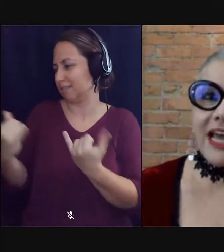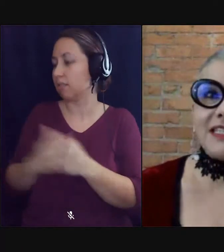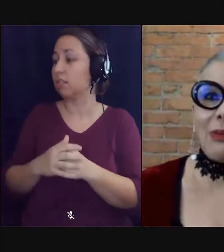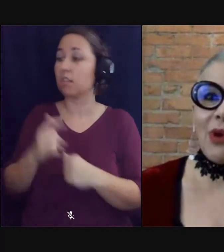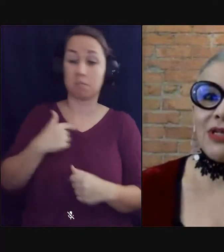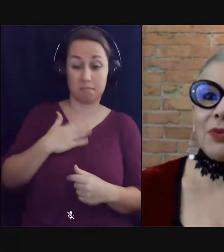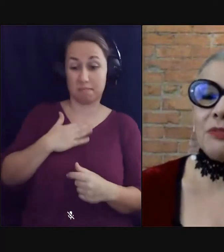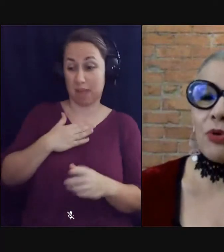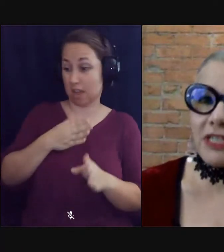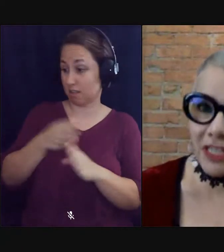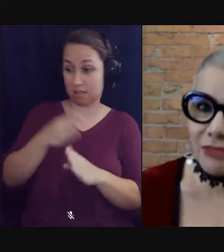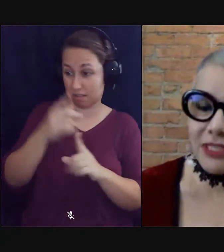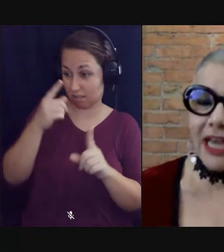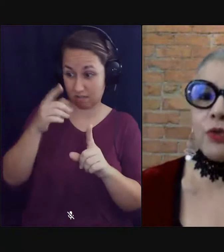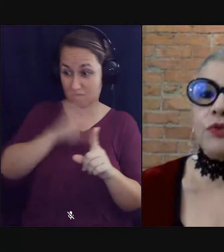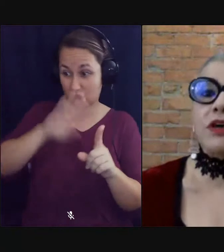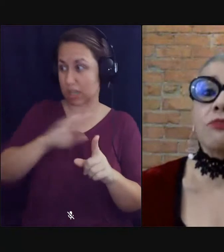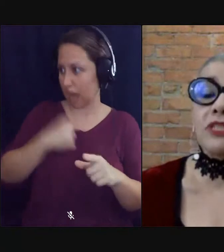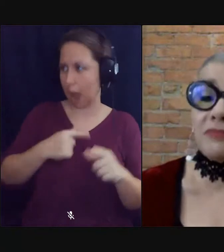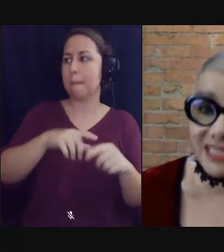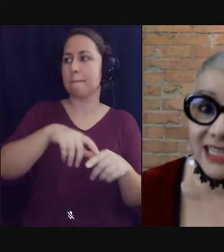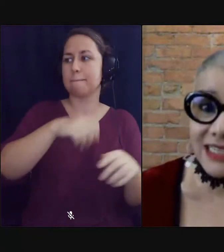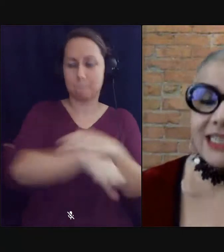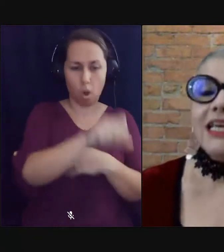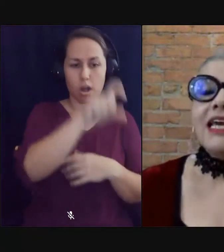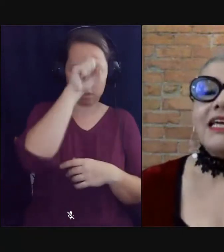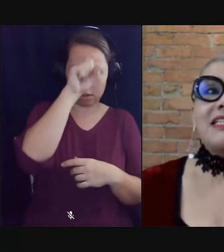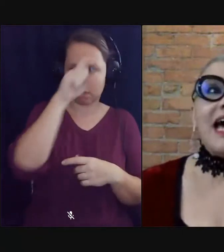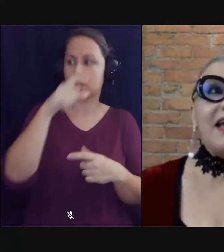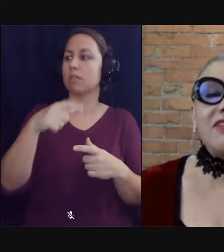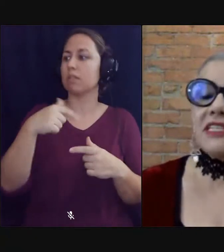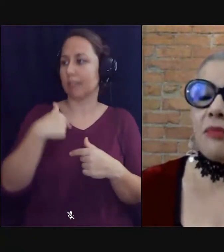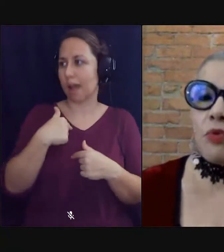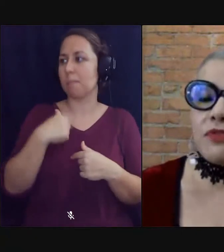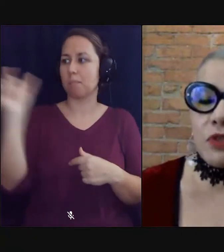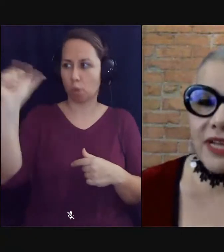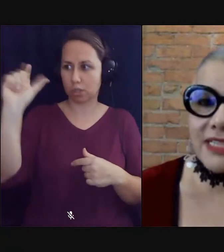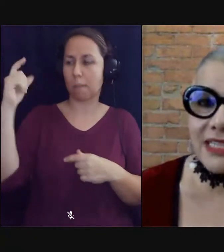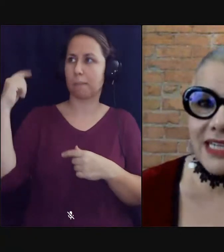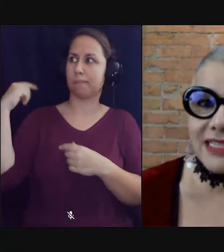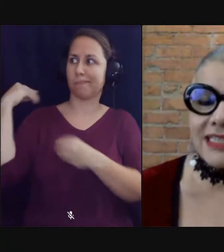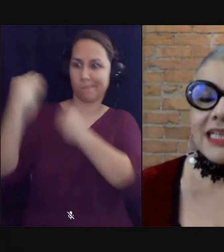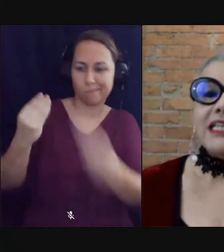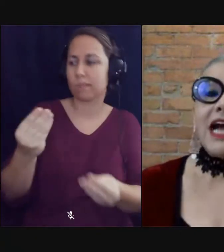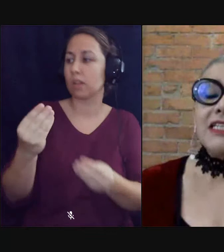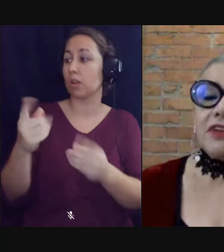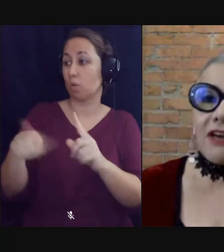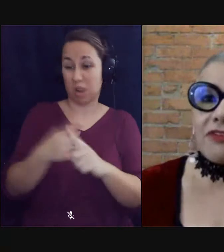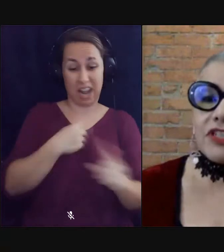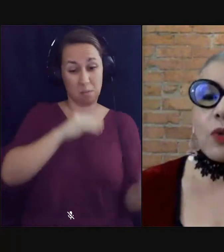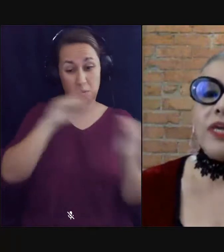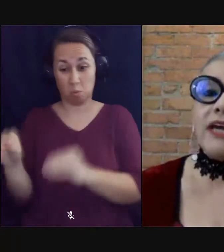frustrations as someone who was born in Egypt and who is of Muslim descent is that ever since I moved to the United States, the kind